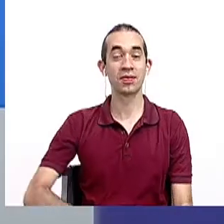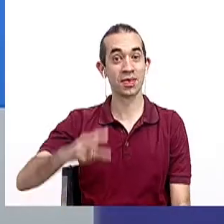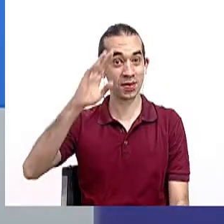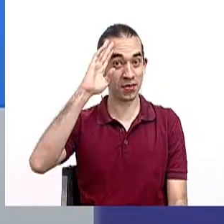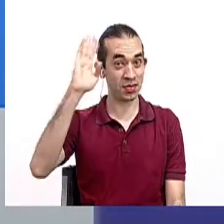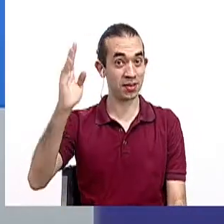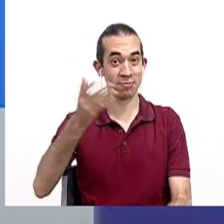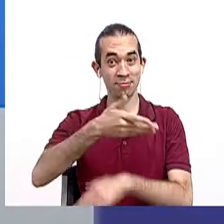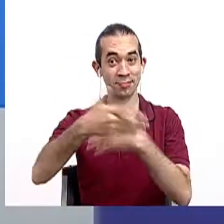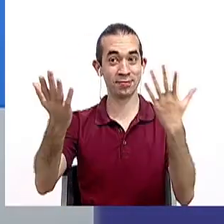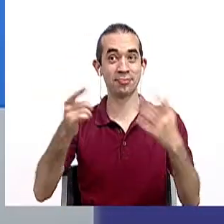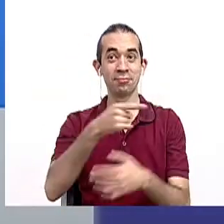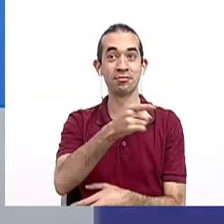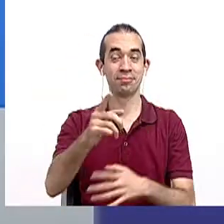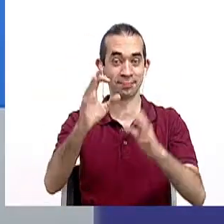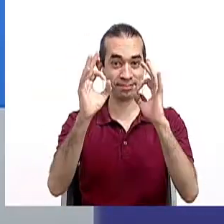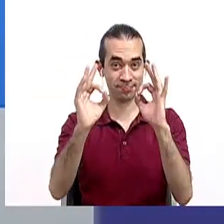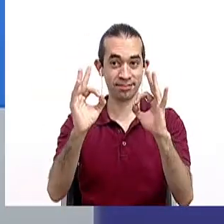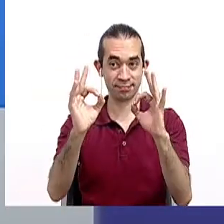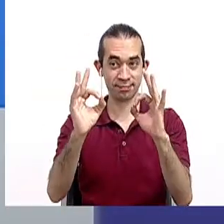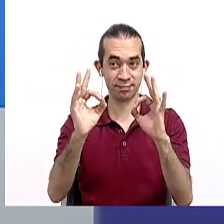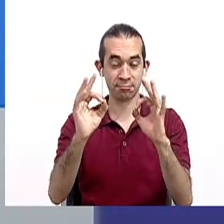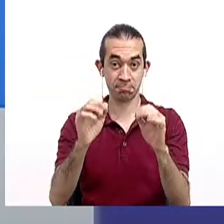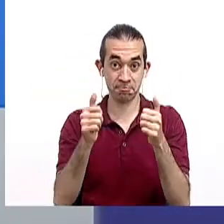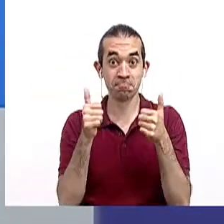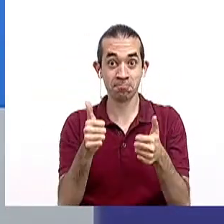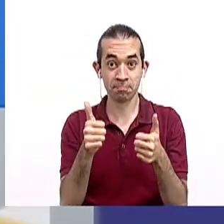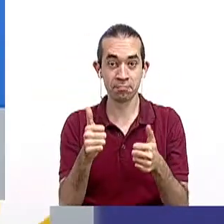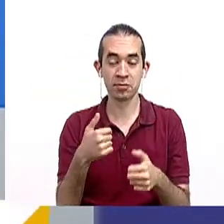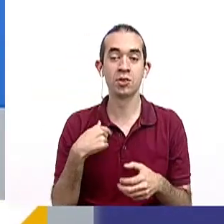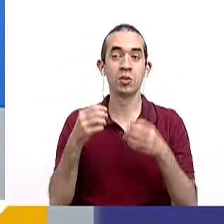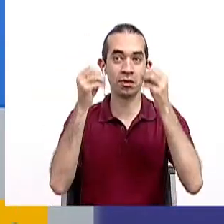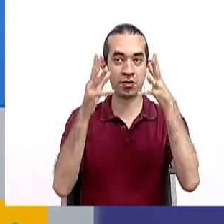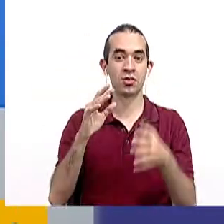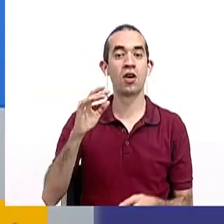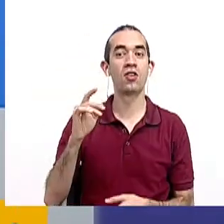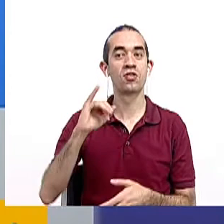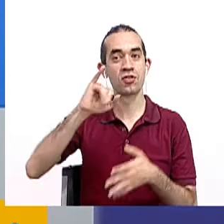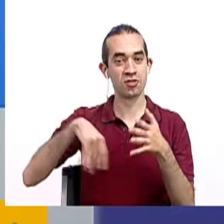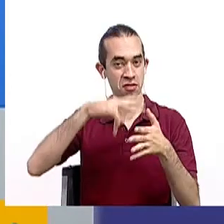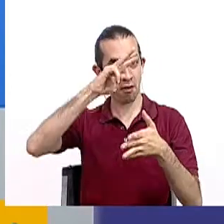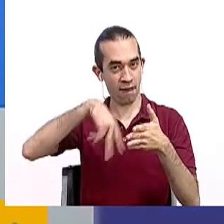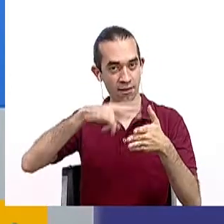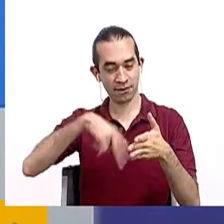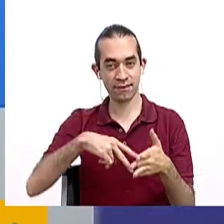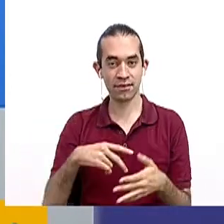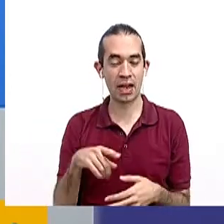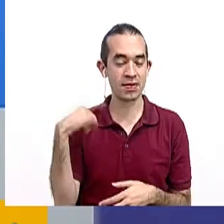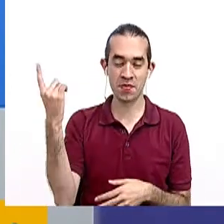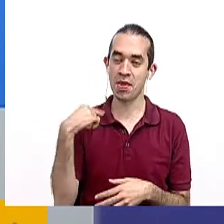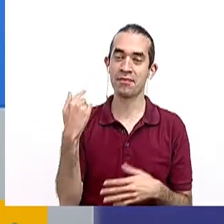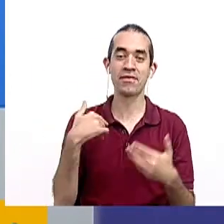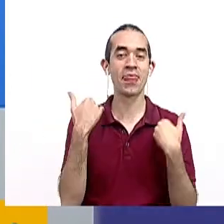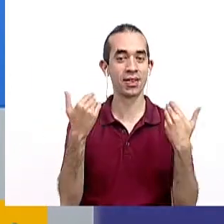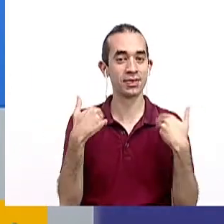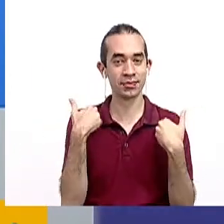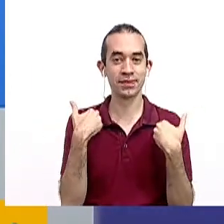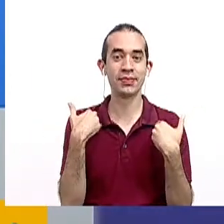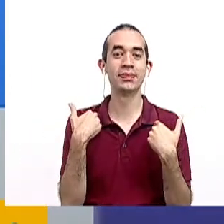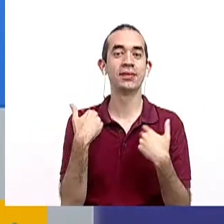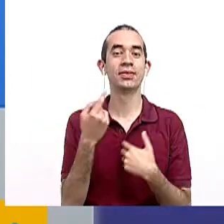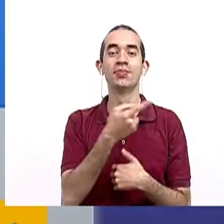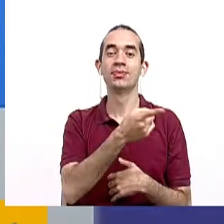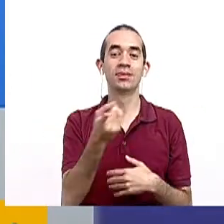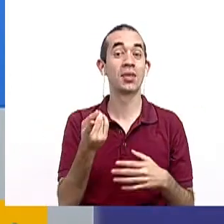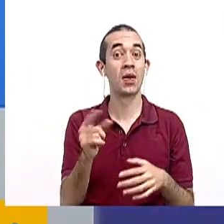Hello everybody, how are you today? Doing great? I'm teacher Jonnathan Elizondo, and as usual, I'm so happy to be here with you one